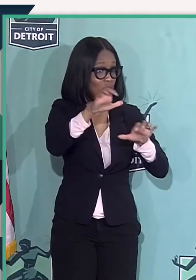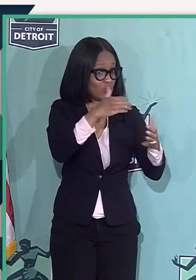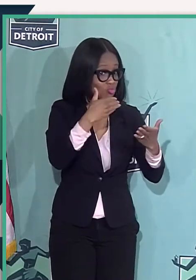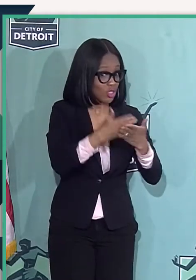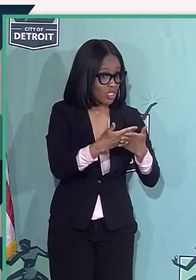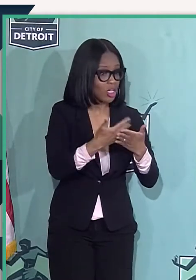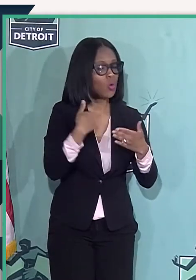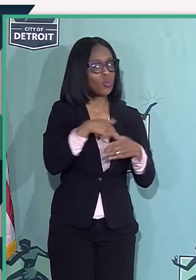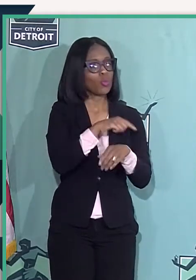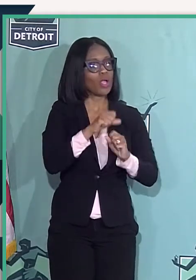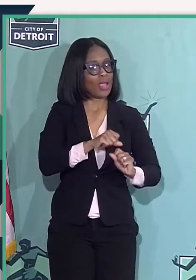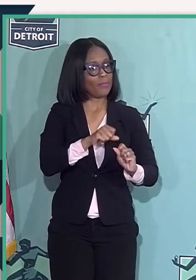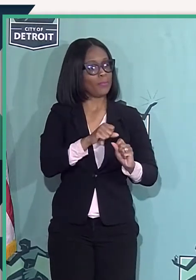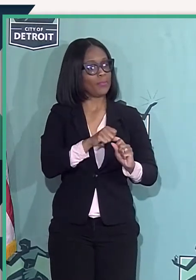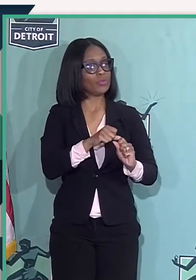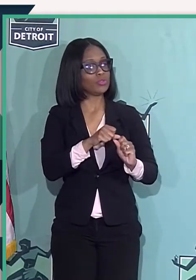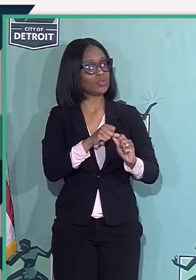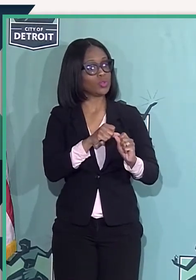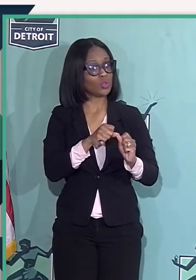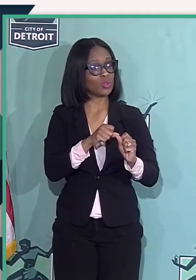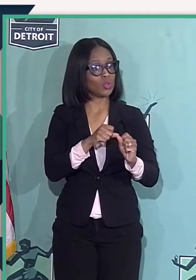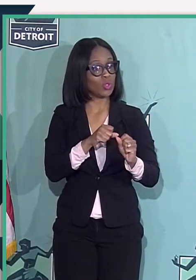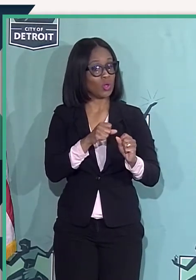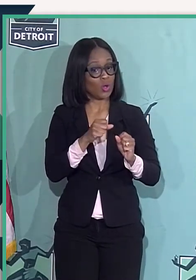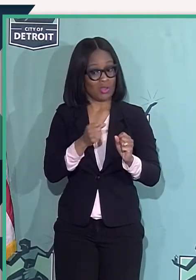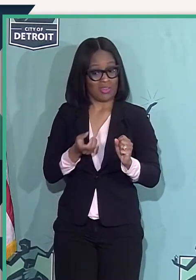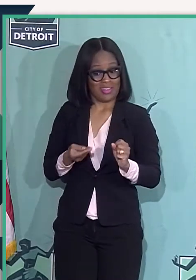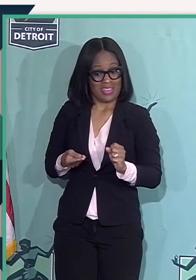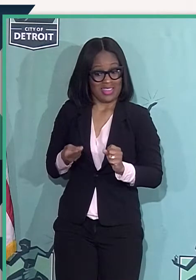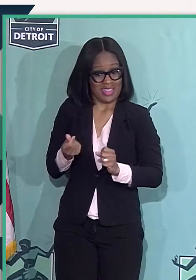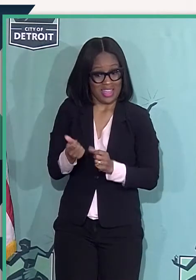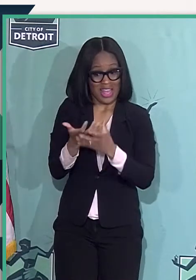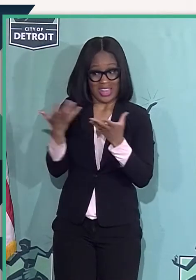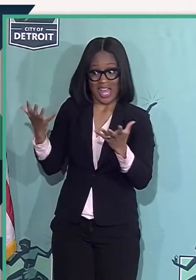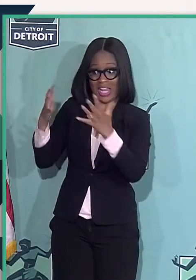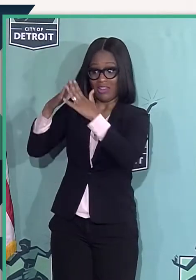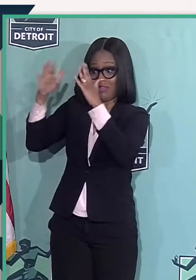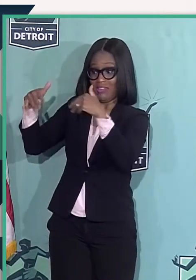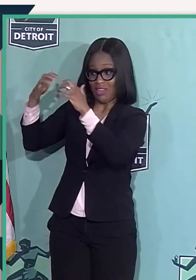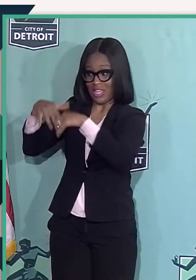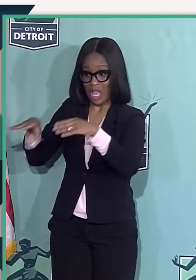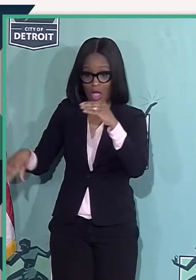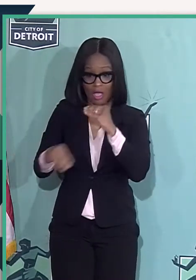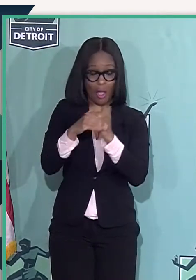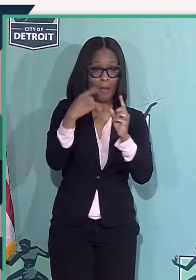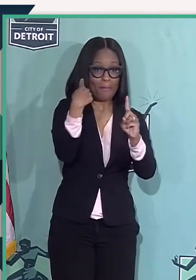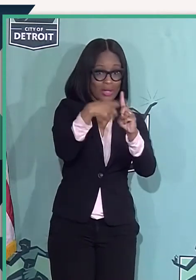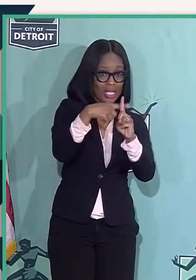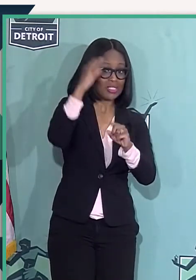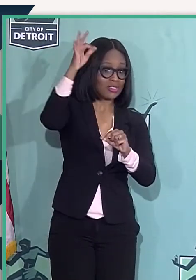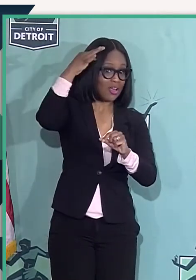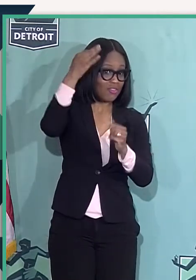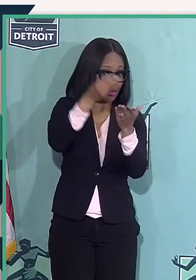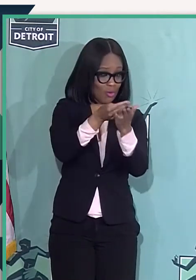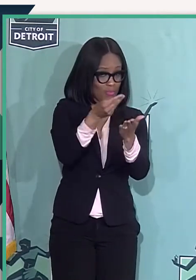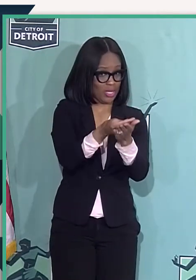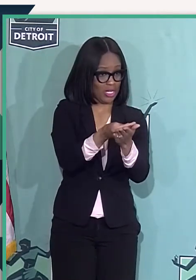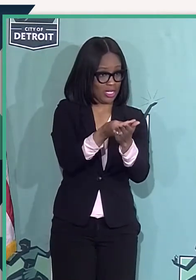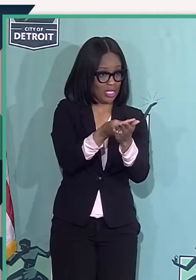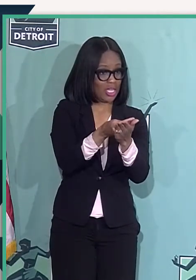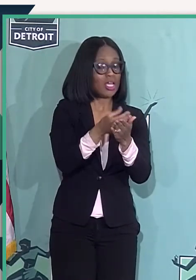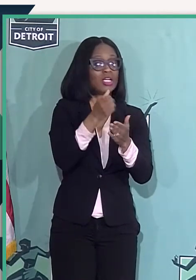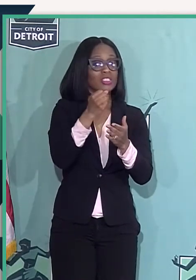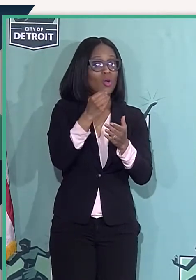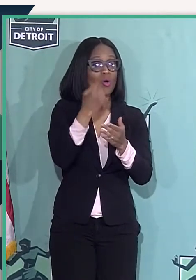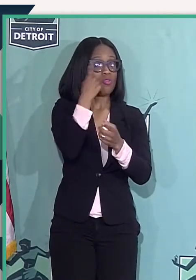we were able to fund a lot of demolition in addition to the federal money. But at this